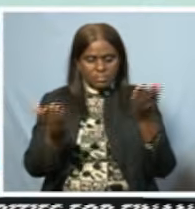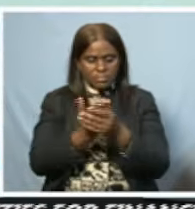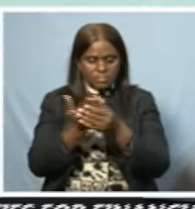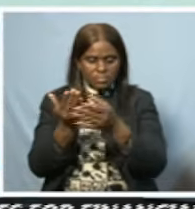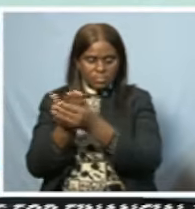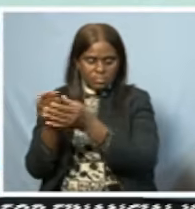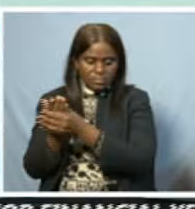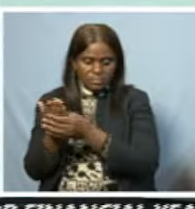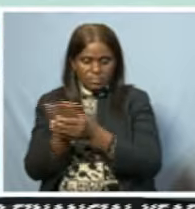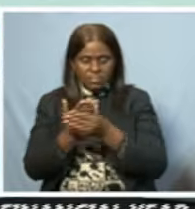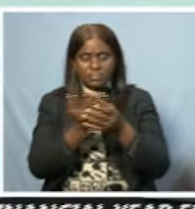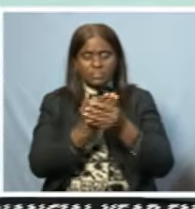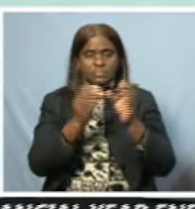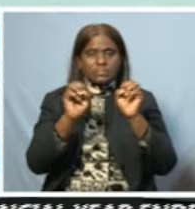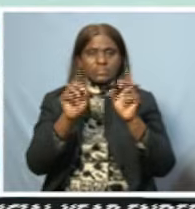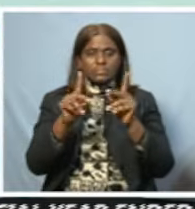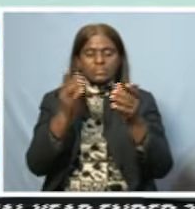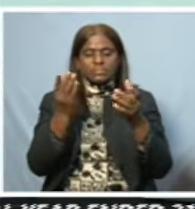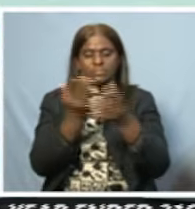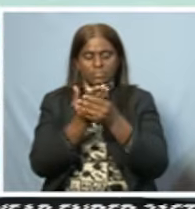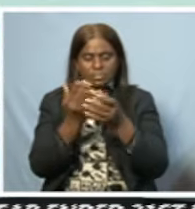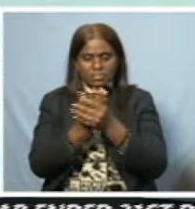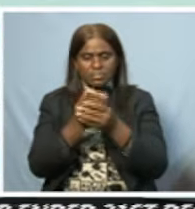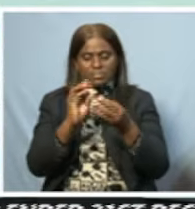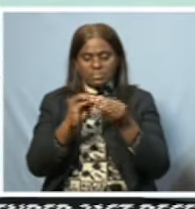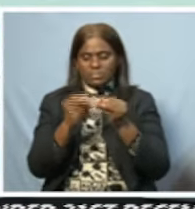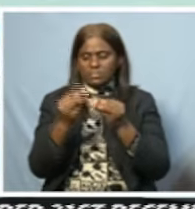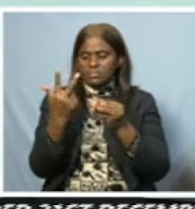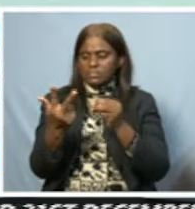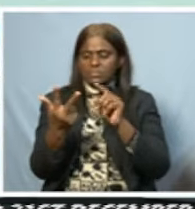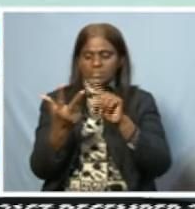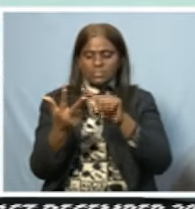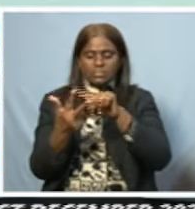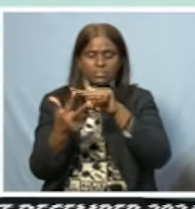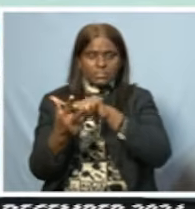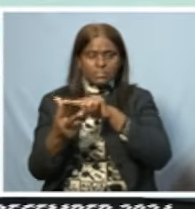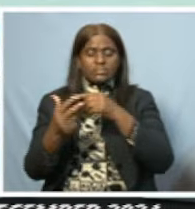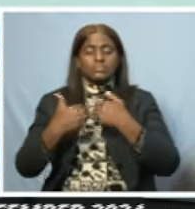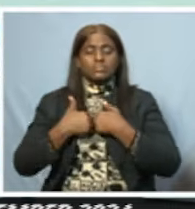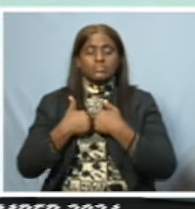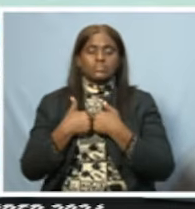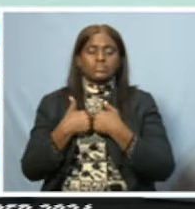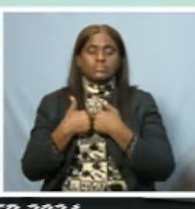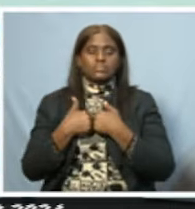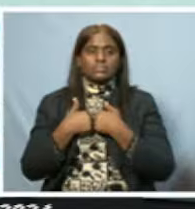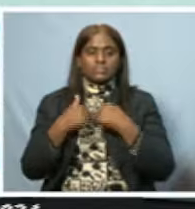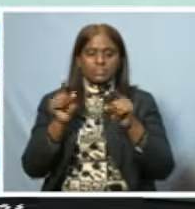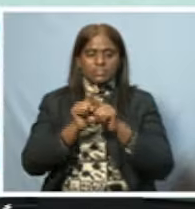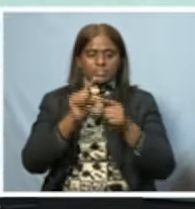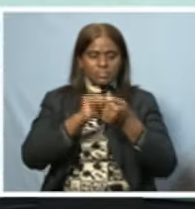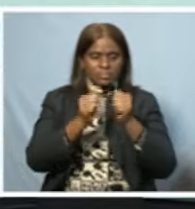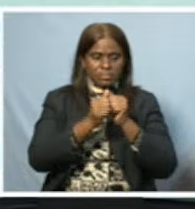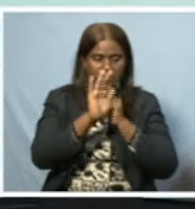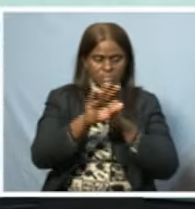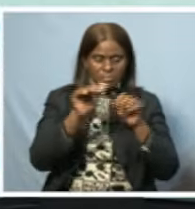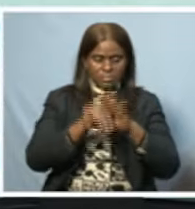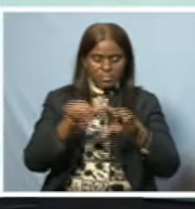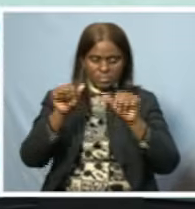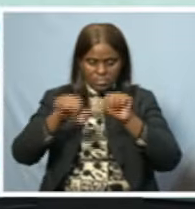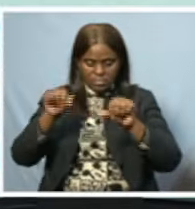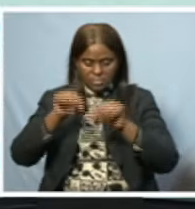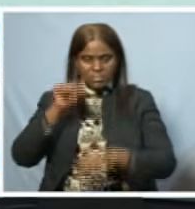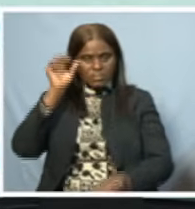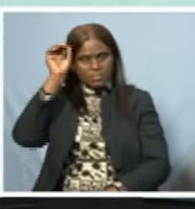Okay. Chair, Appendix 3, it has the query there on the audit